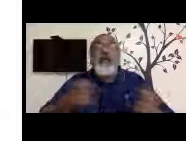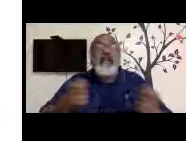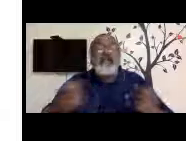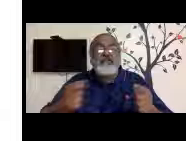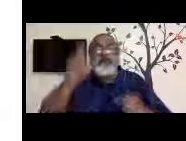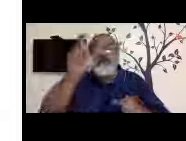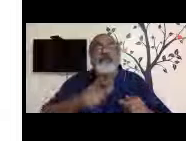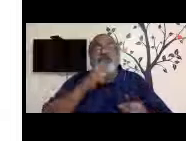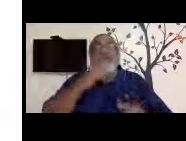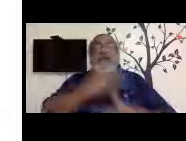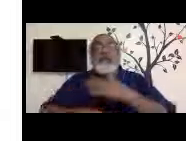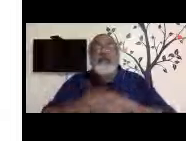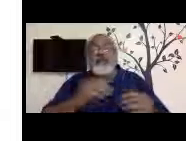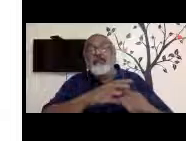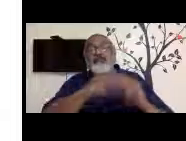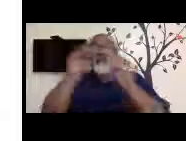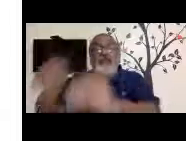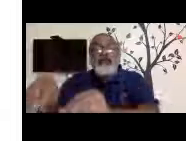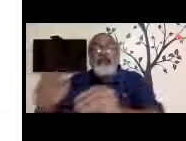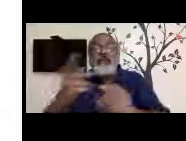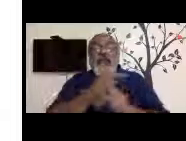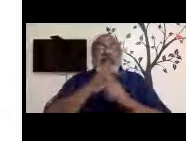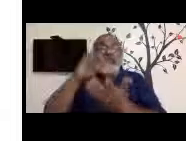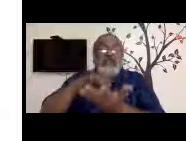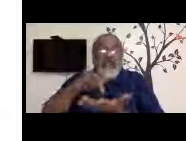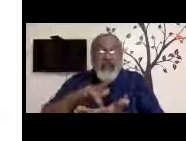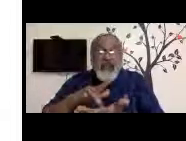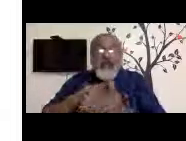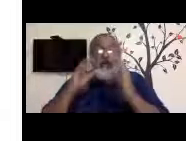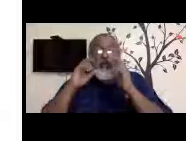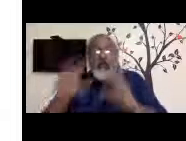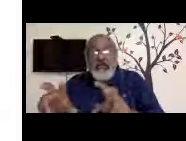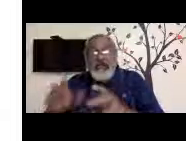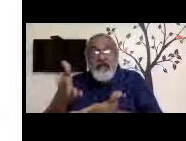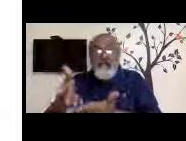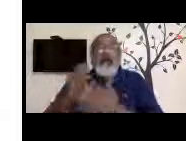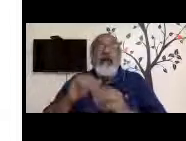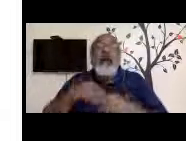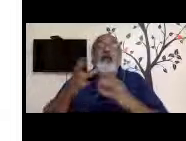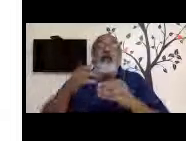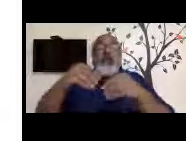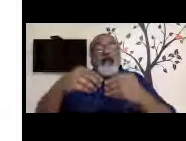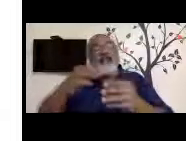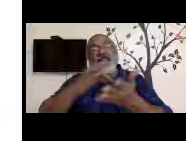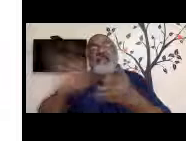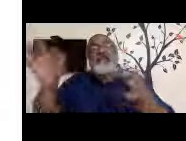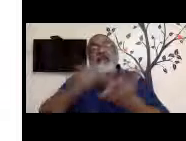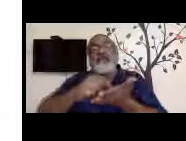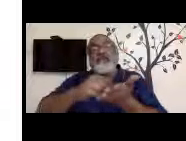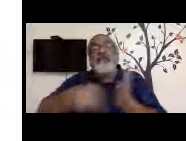like admitting into a care center and managing them, and when to discharge. So these kind